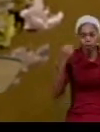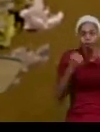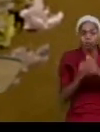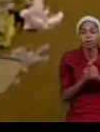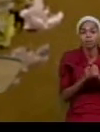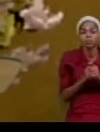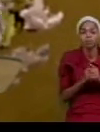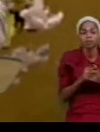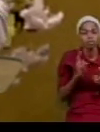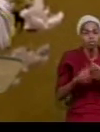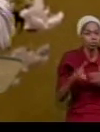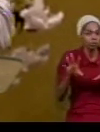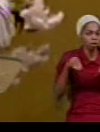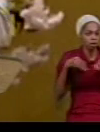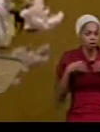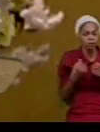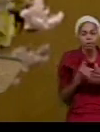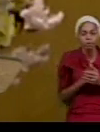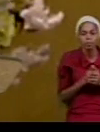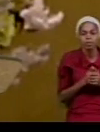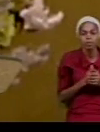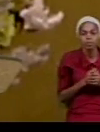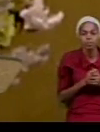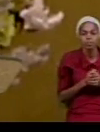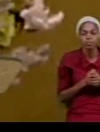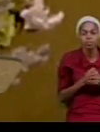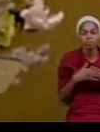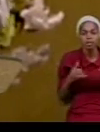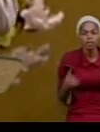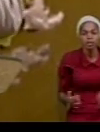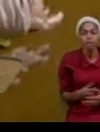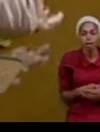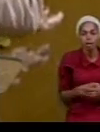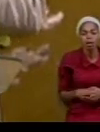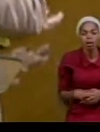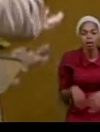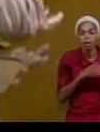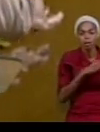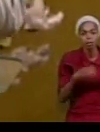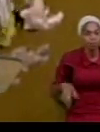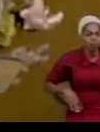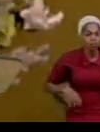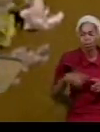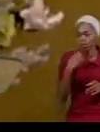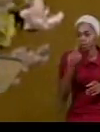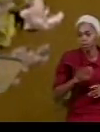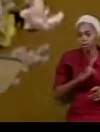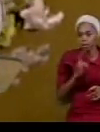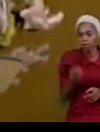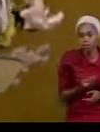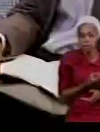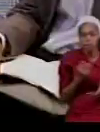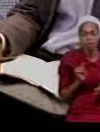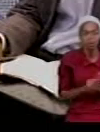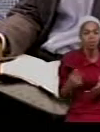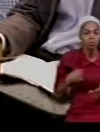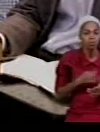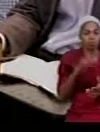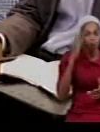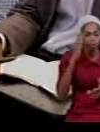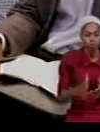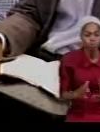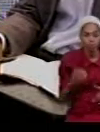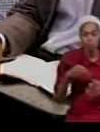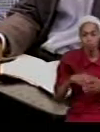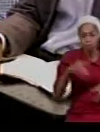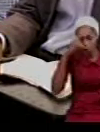3. And Christ tells us there clearly, now to be clean, it must be in accordance with the word of God. If it's in accordance with the word of God,